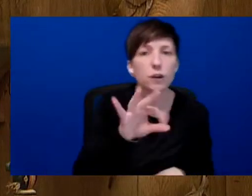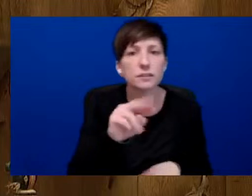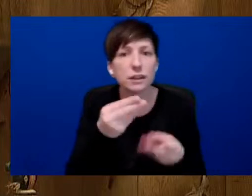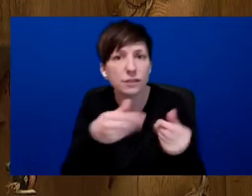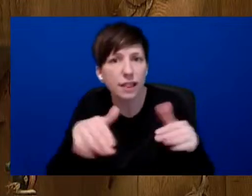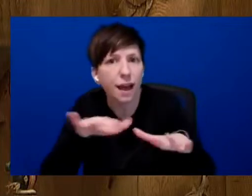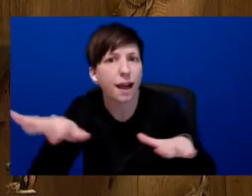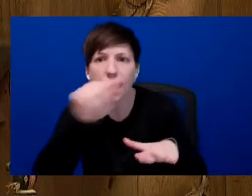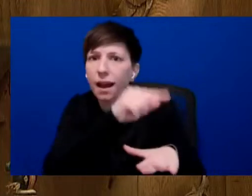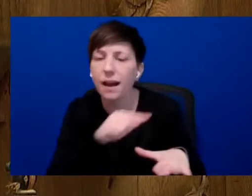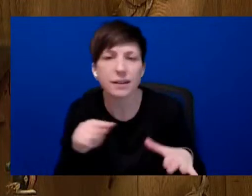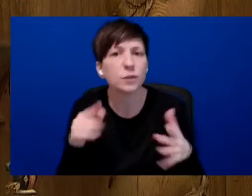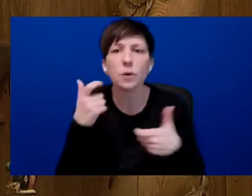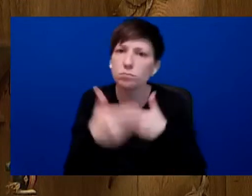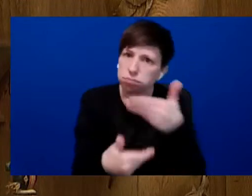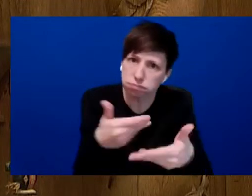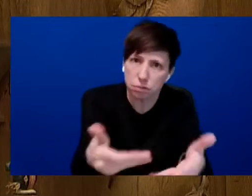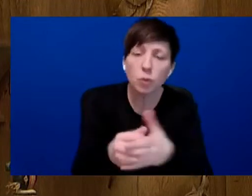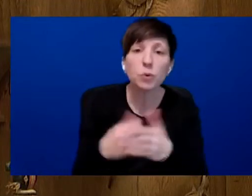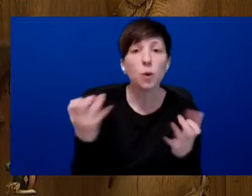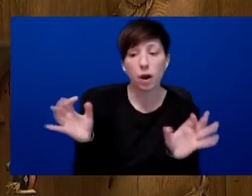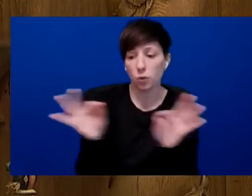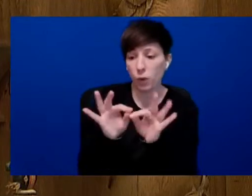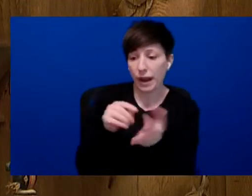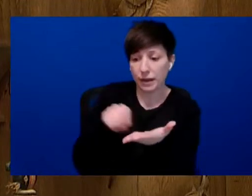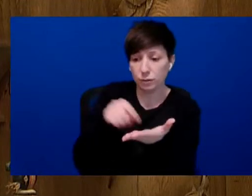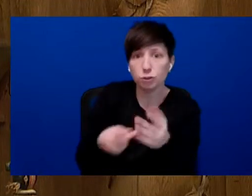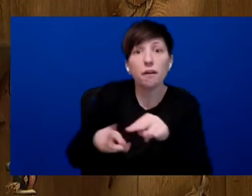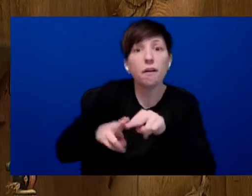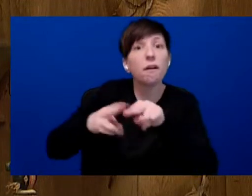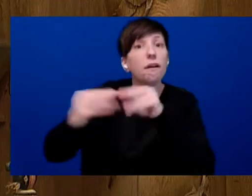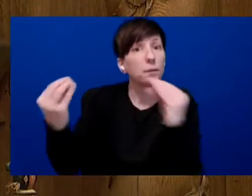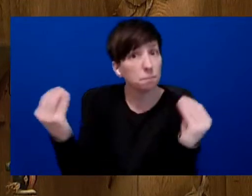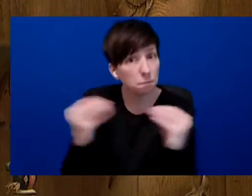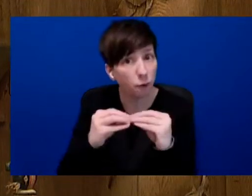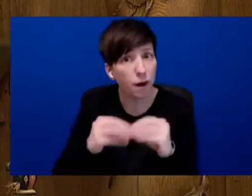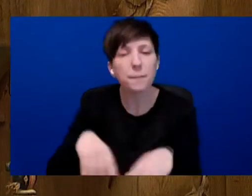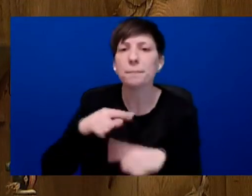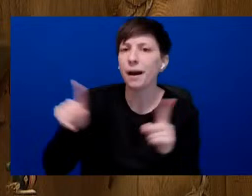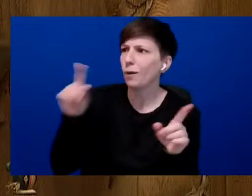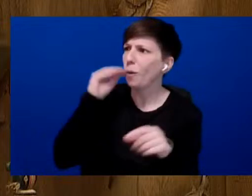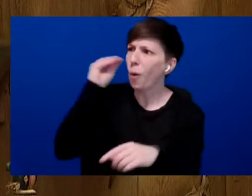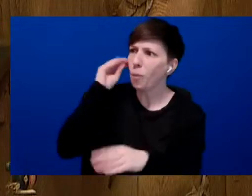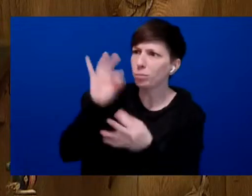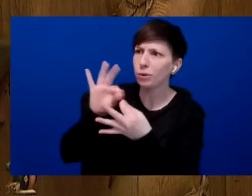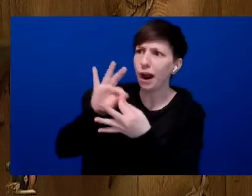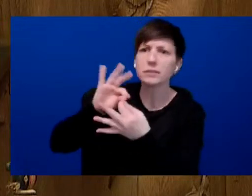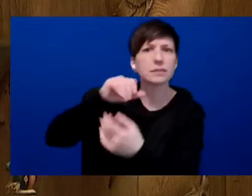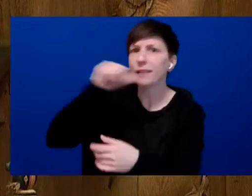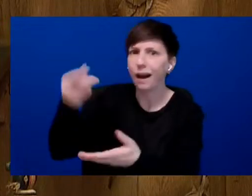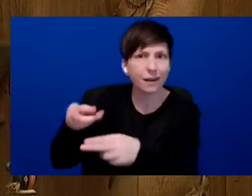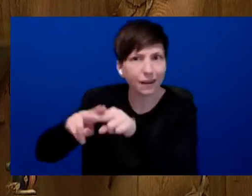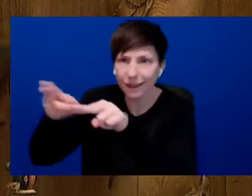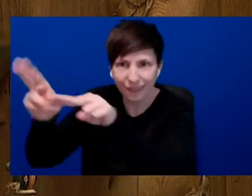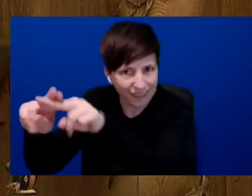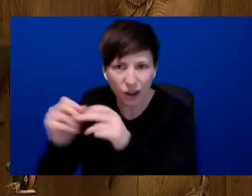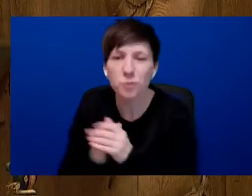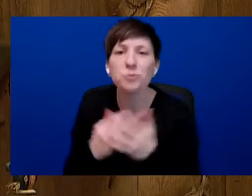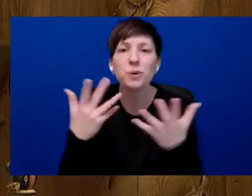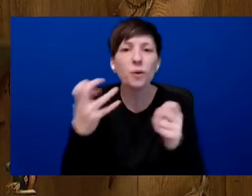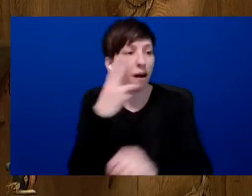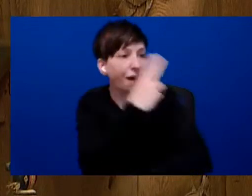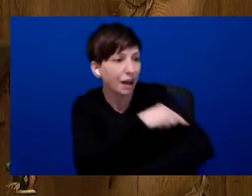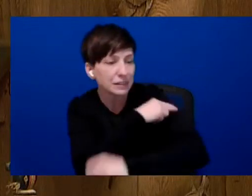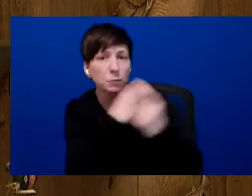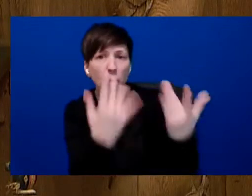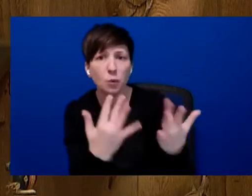not, where we have more family doctors and shorter wait times in emergency rooms, where our economy grows, not in